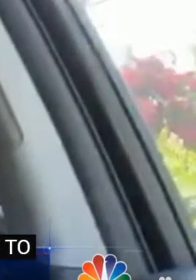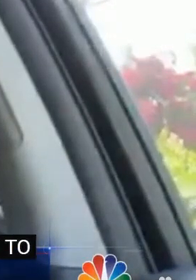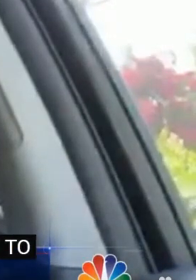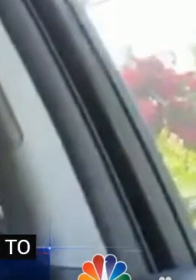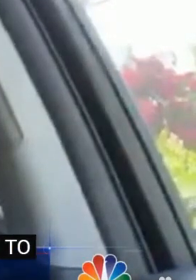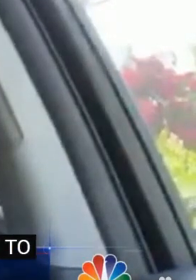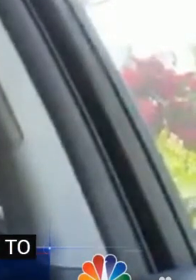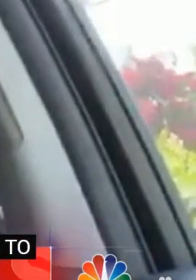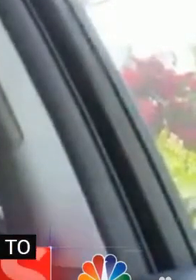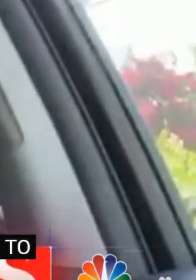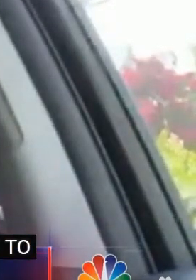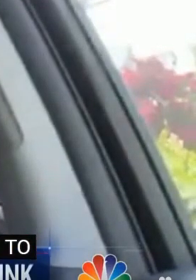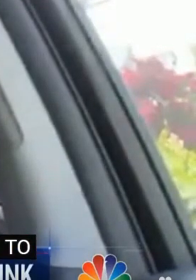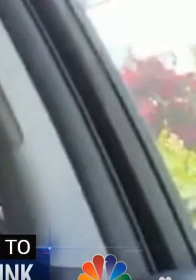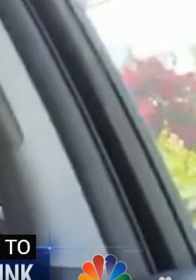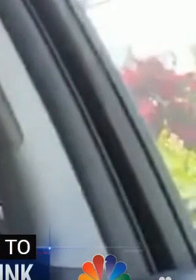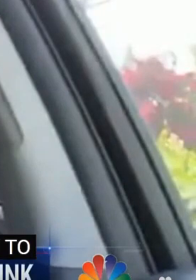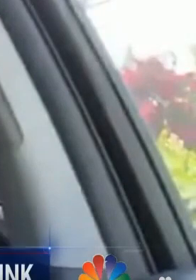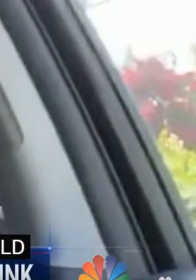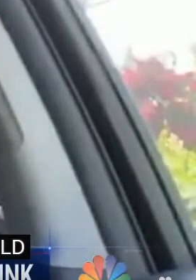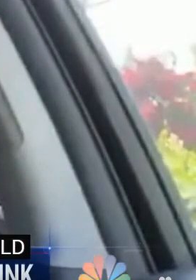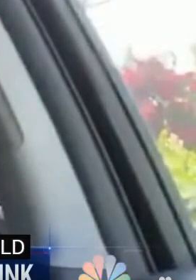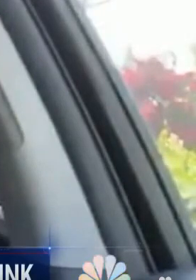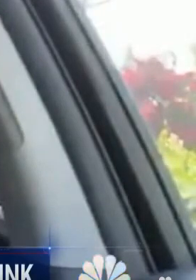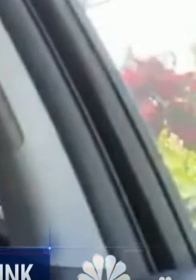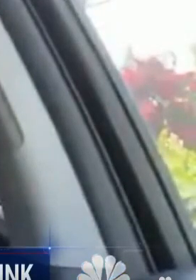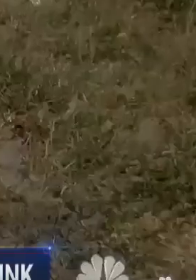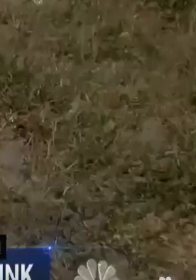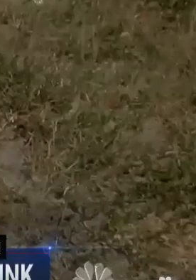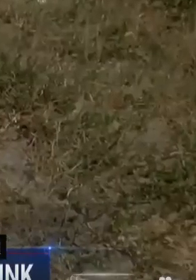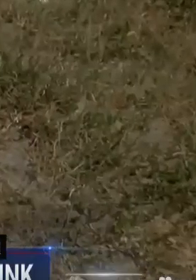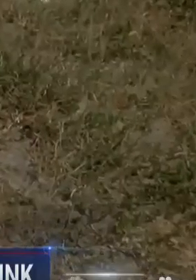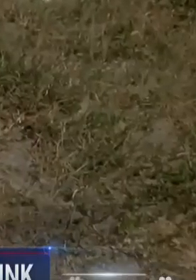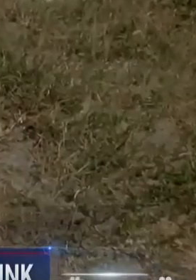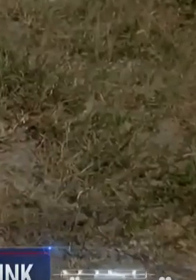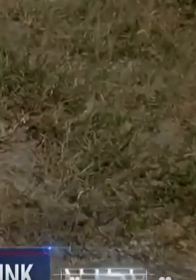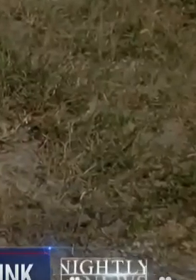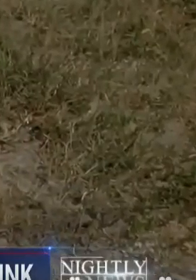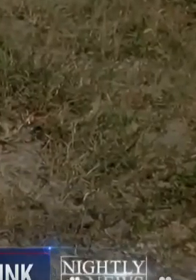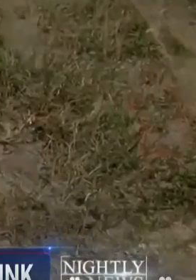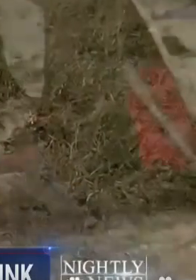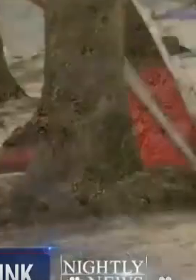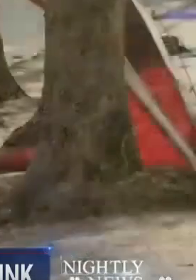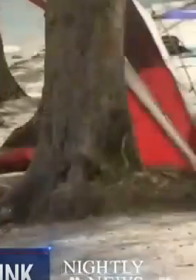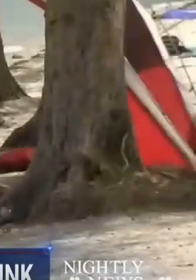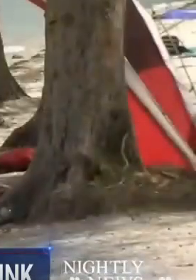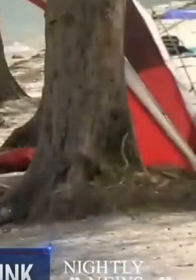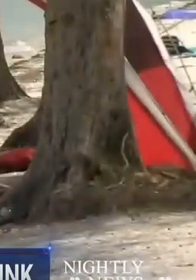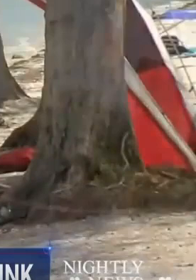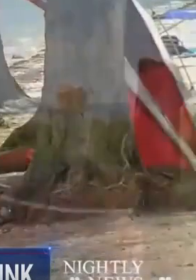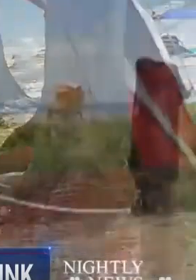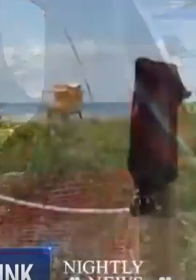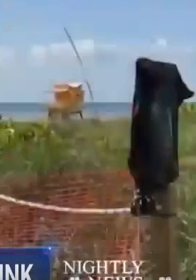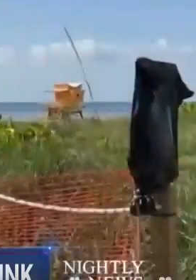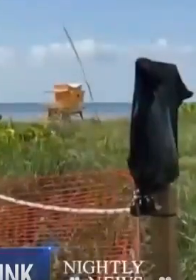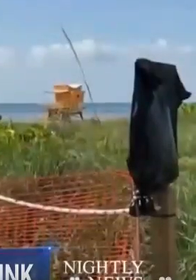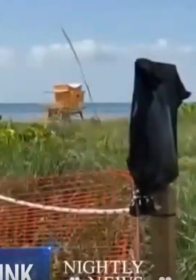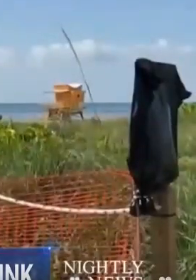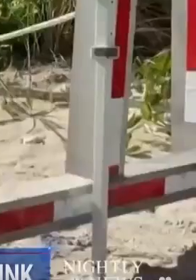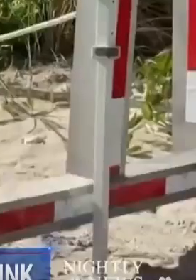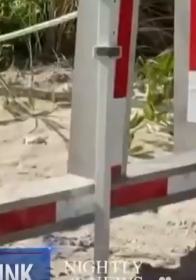we could very easily overwhelm our hospitals. A new normal as America tries to free itself from a